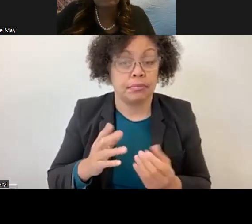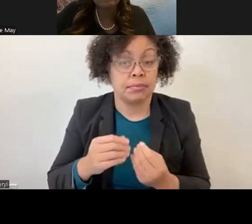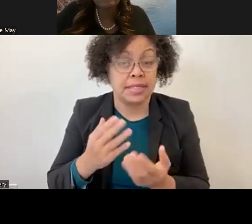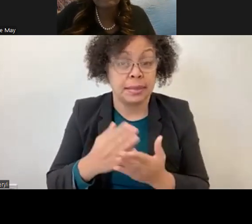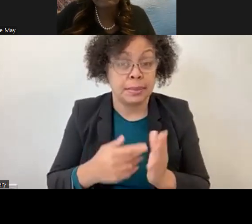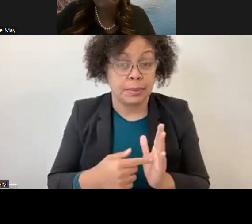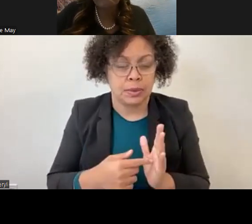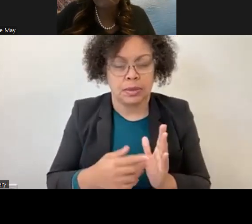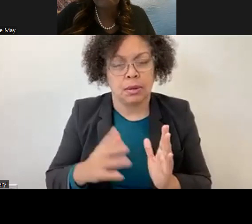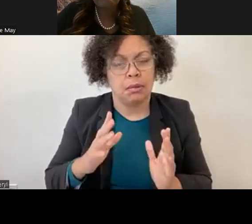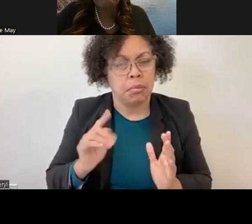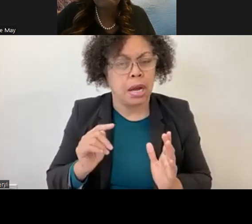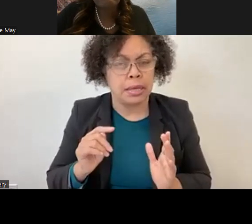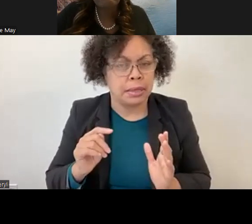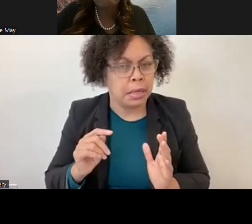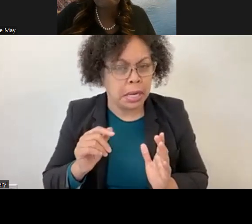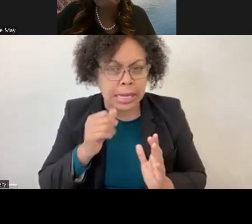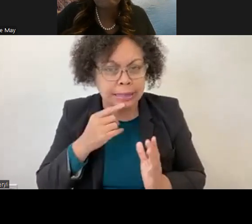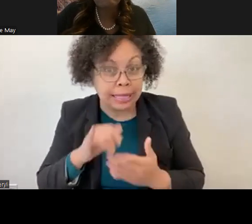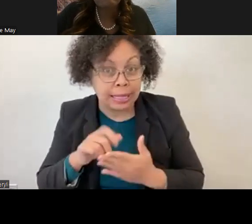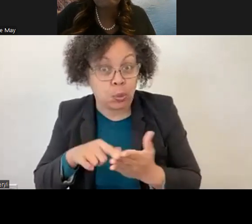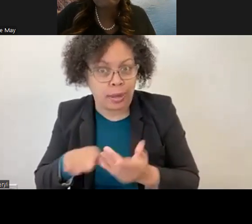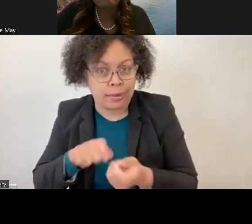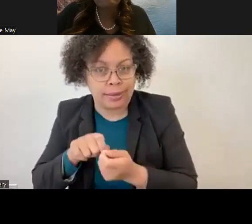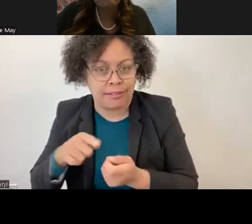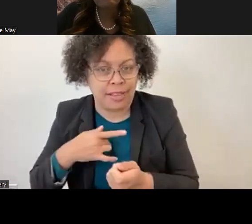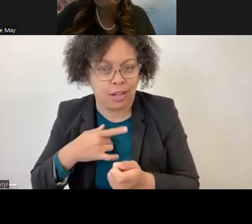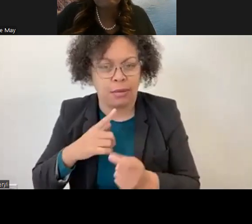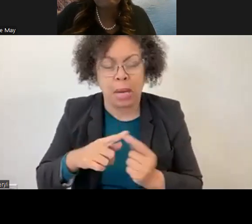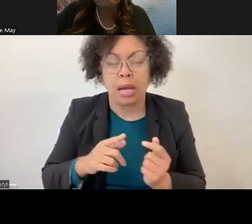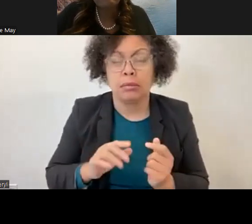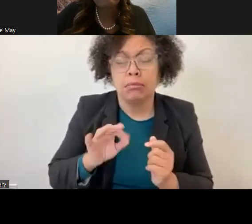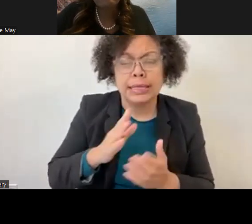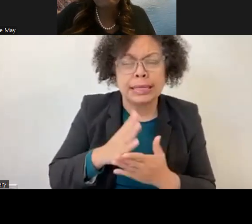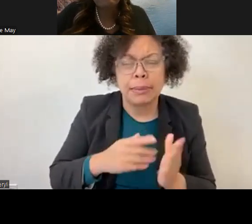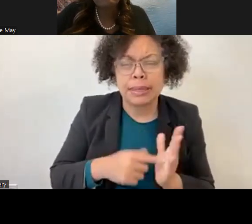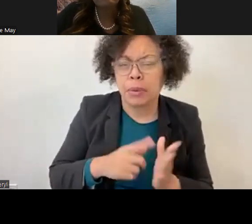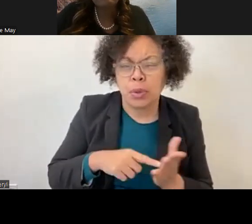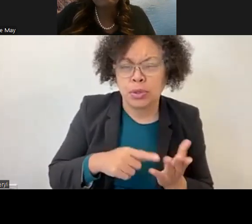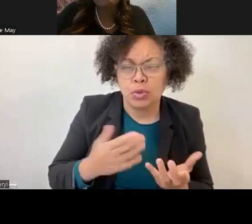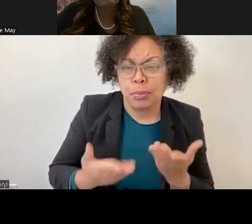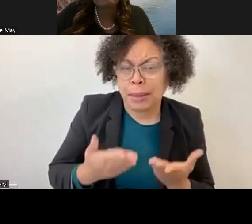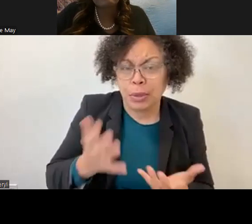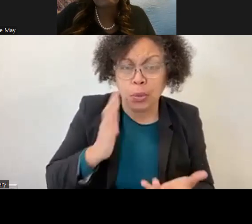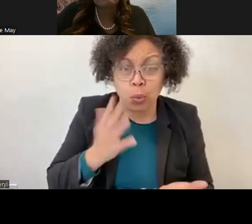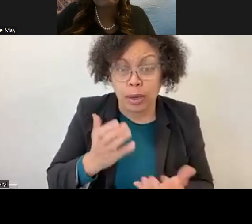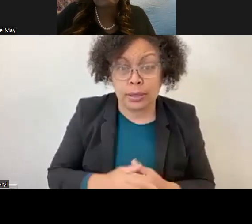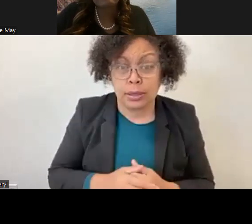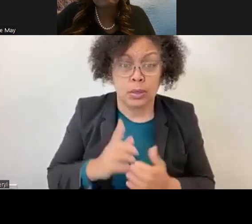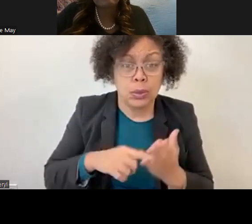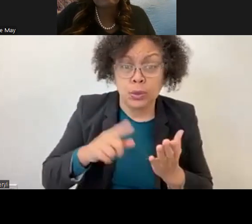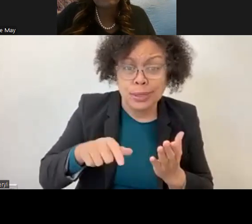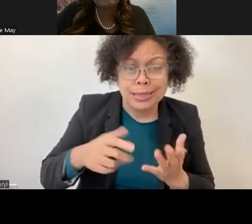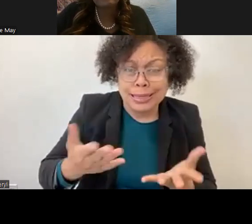words in people's mouth, but some examples of things that they might want or need can be helpful, because like you said, I think a lot of